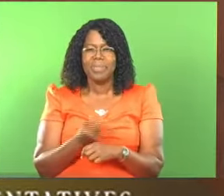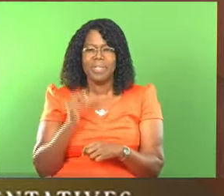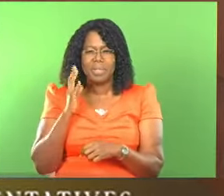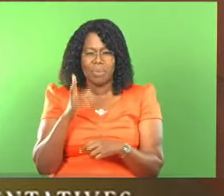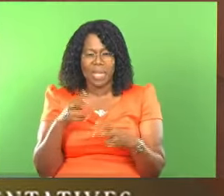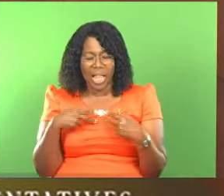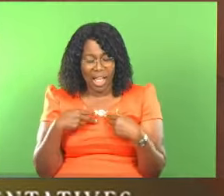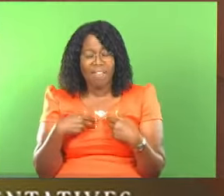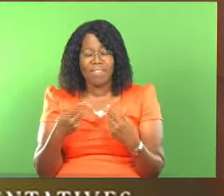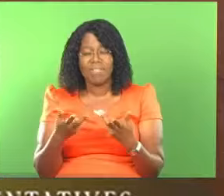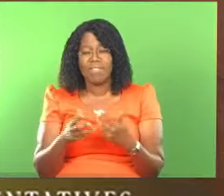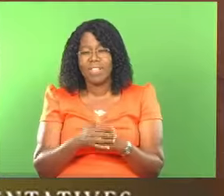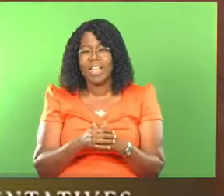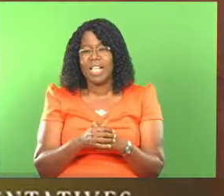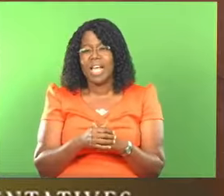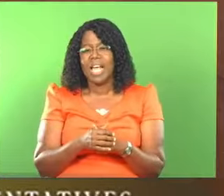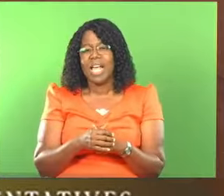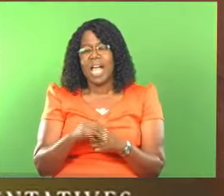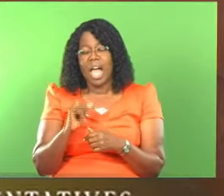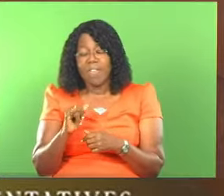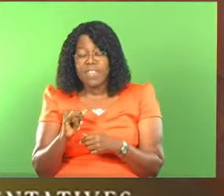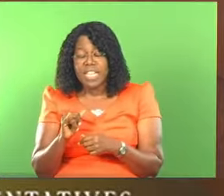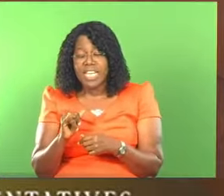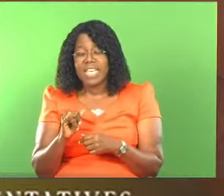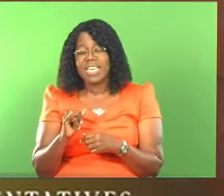Indies in the field of Ayurvedic medicine.